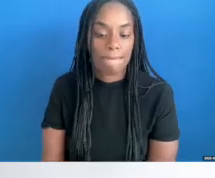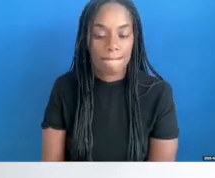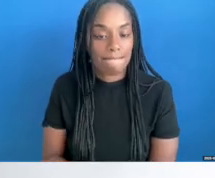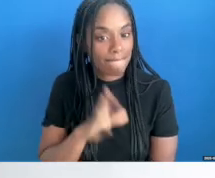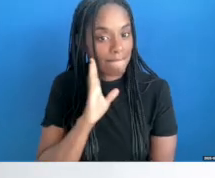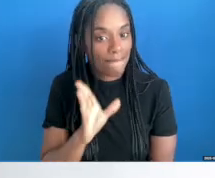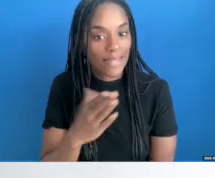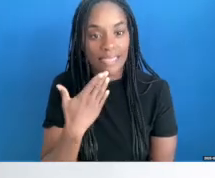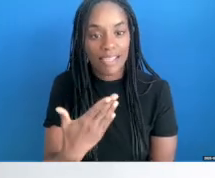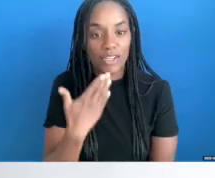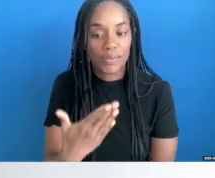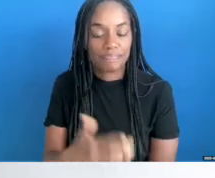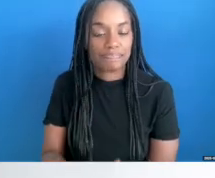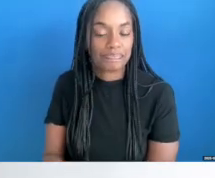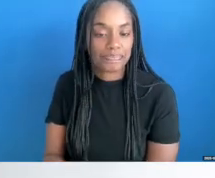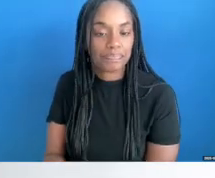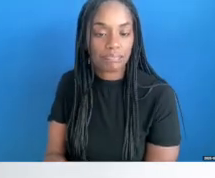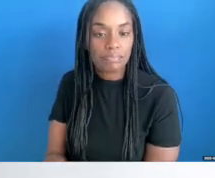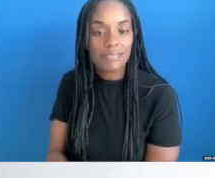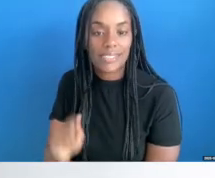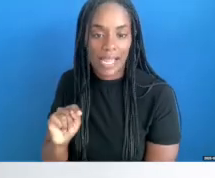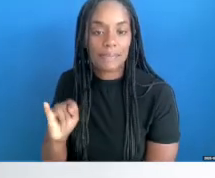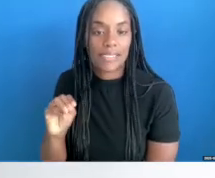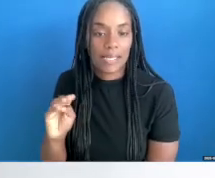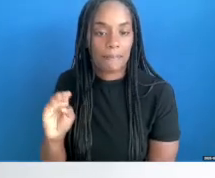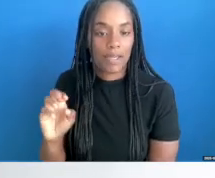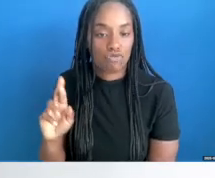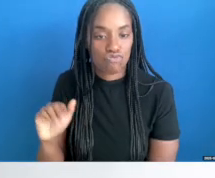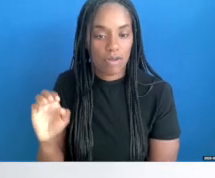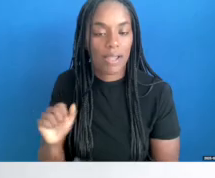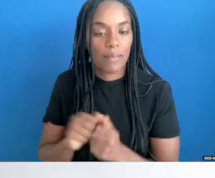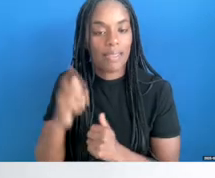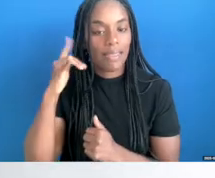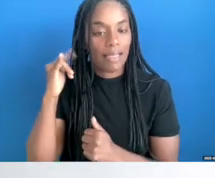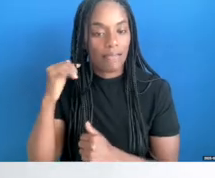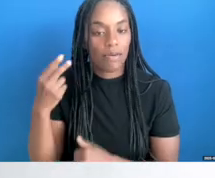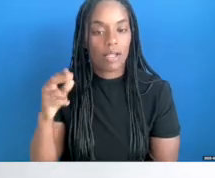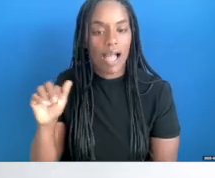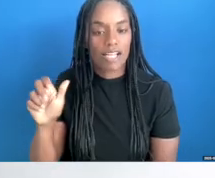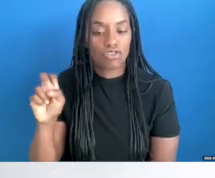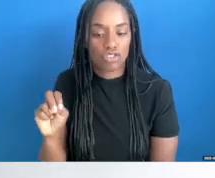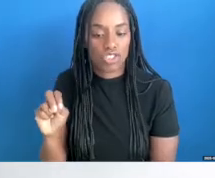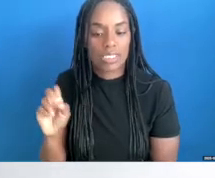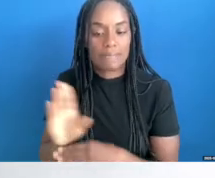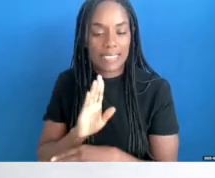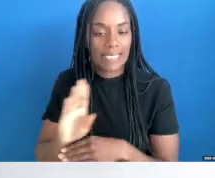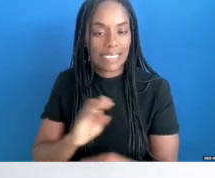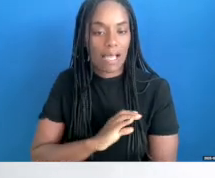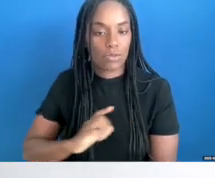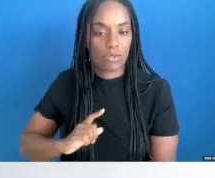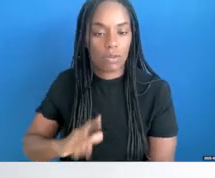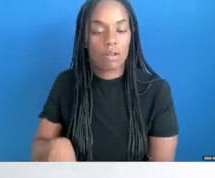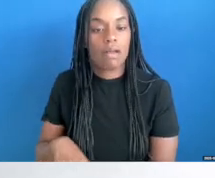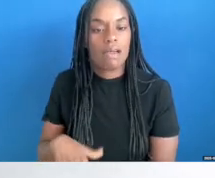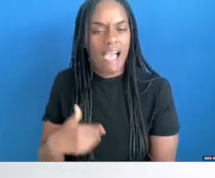Hi, thank you. So I'm Tim McRae. I'm with the California Hydrogen Business Council, and I just